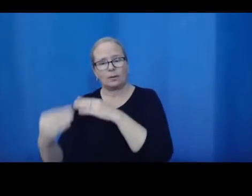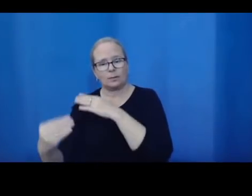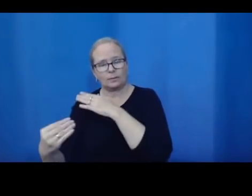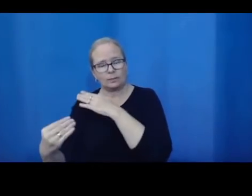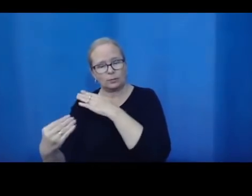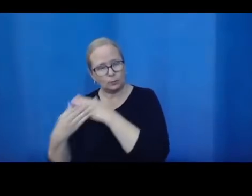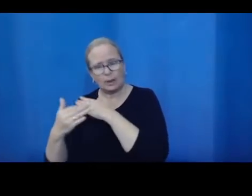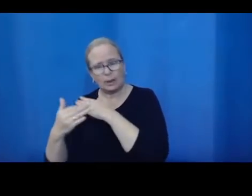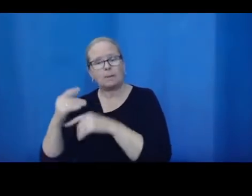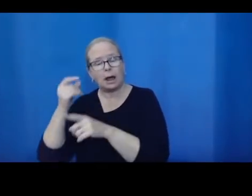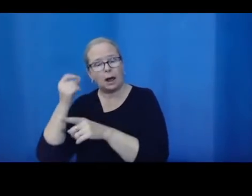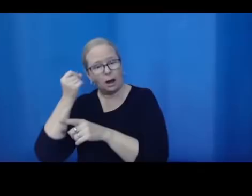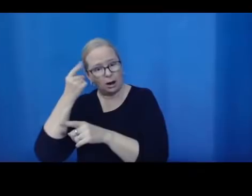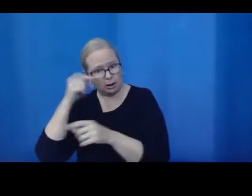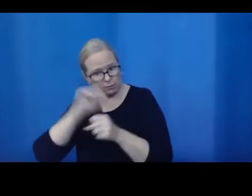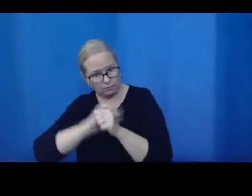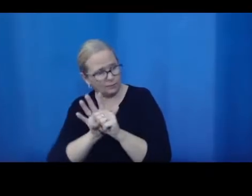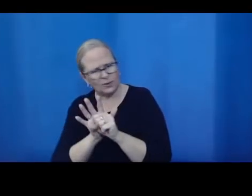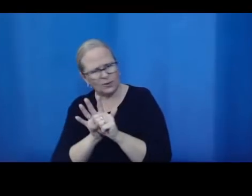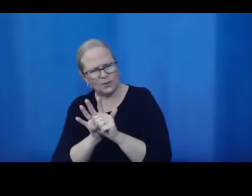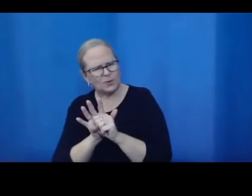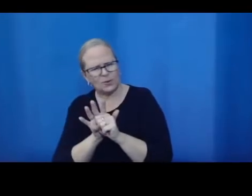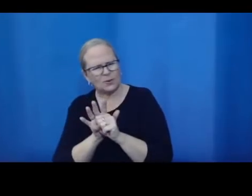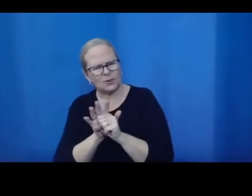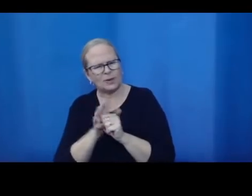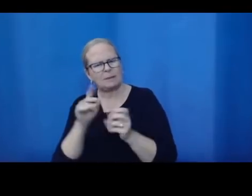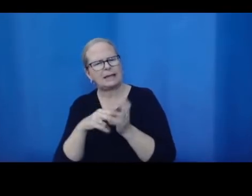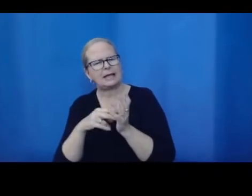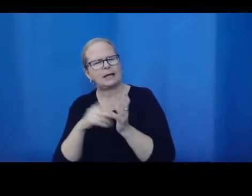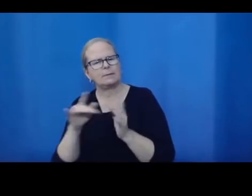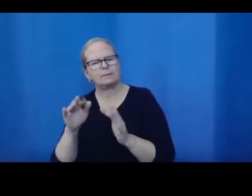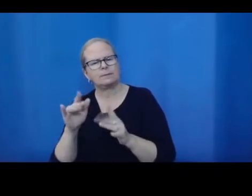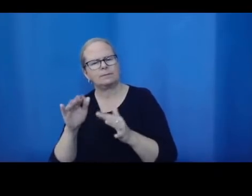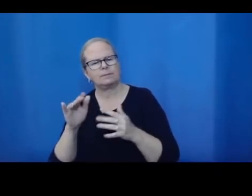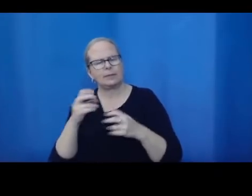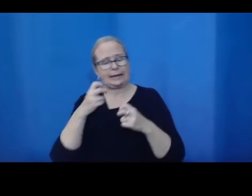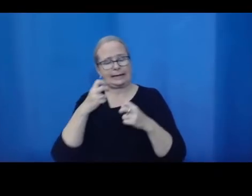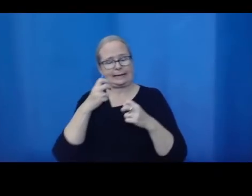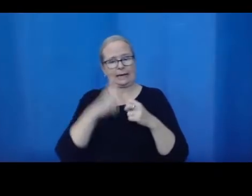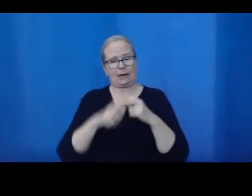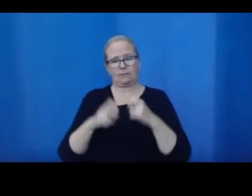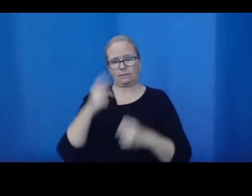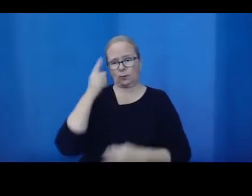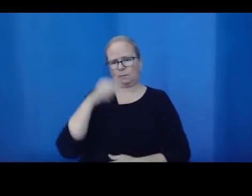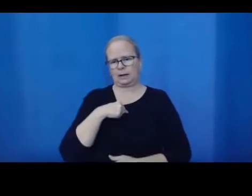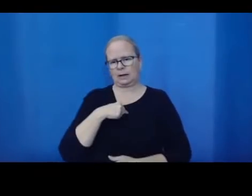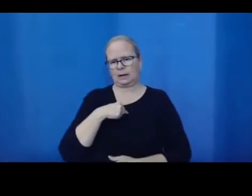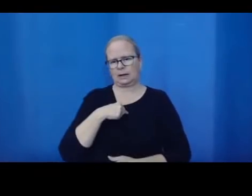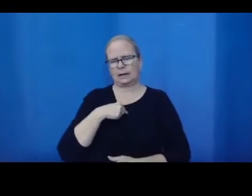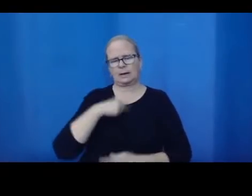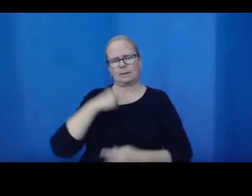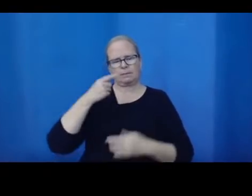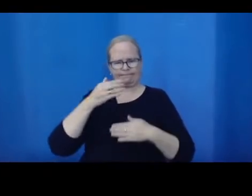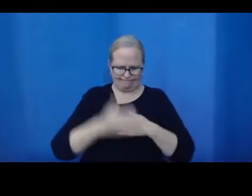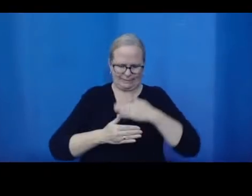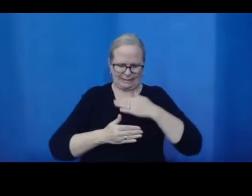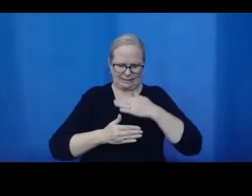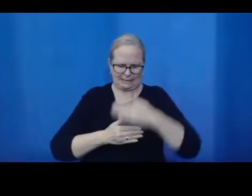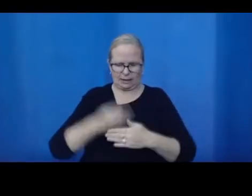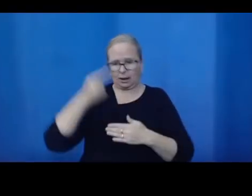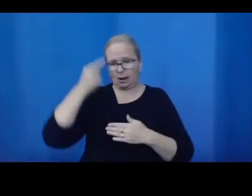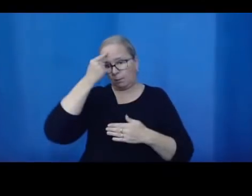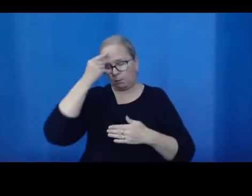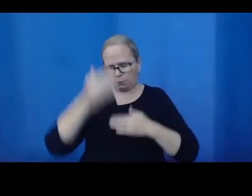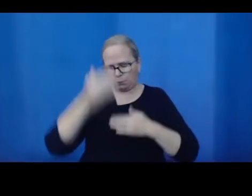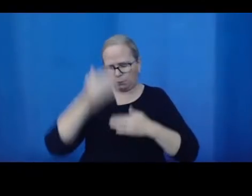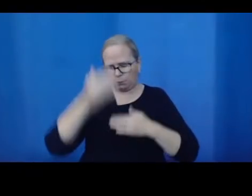process and harder to, deal with the other circumstantial things. Our family has experienced a lot of loss through the pandemic,